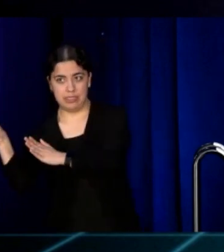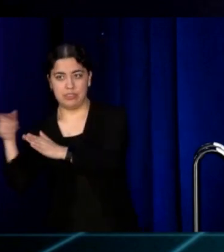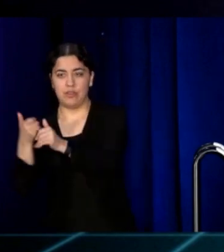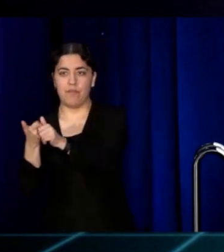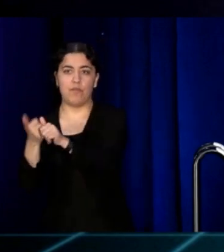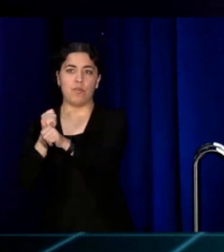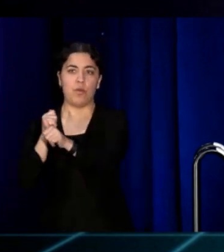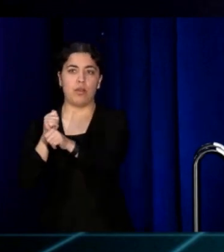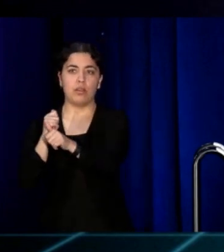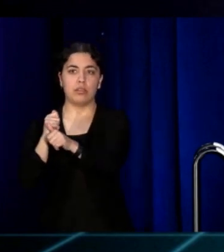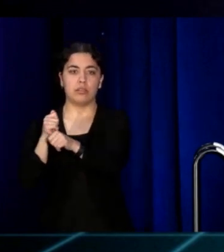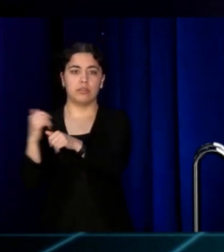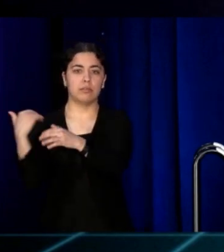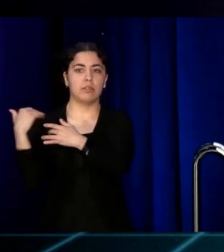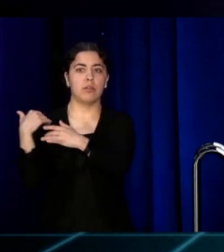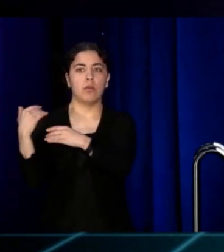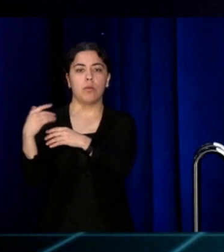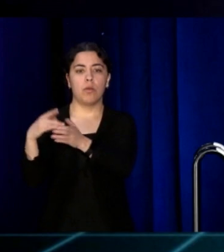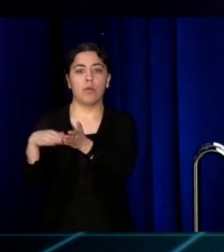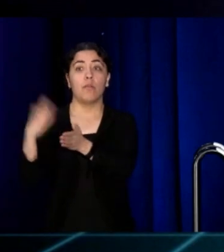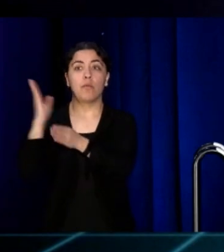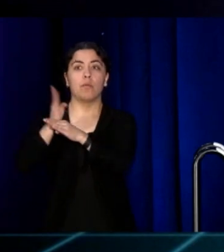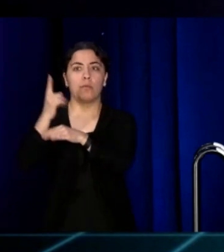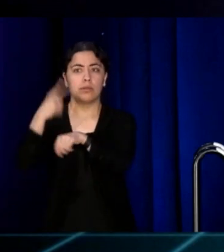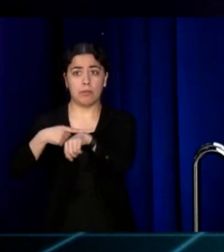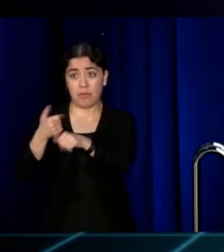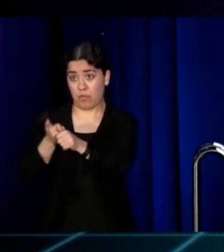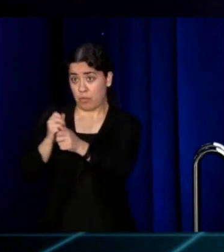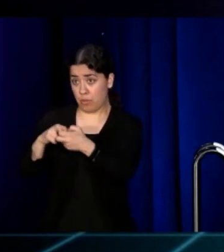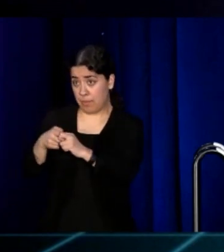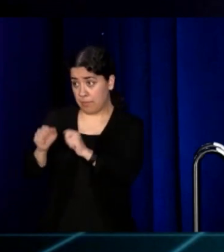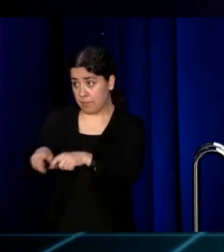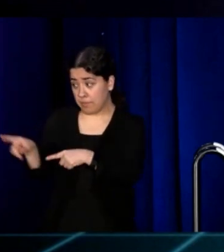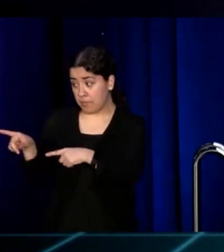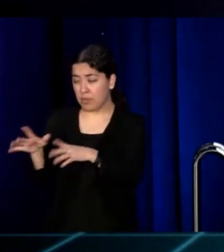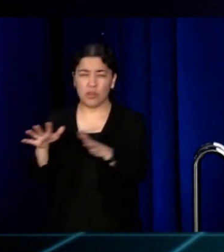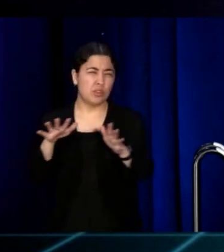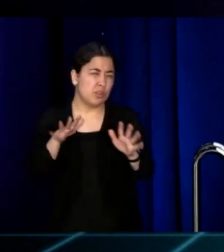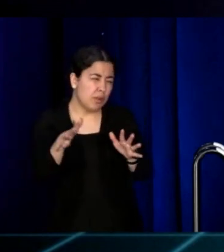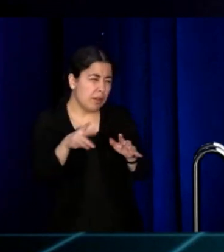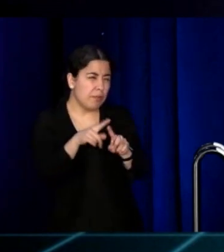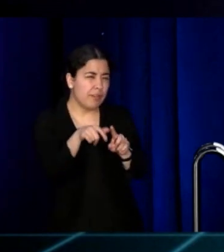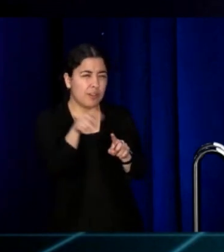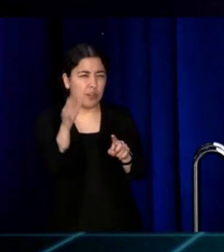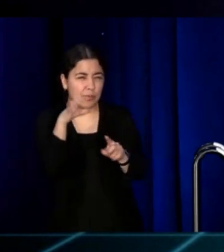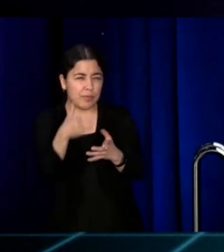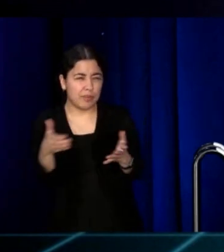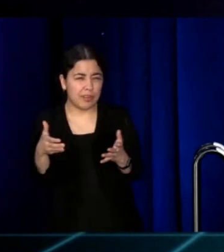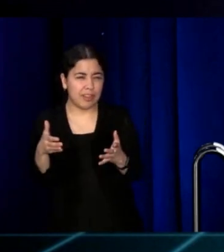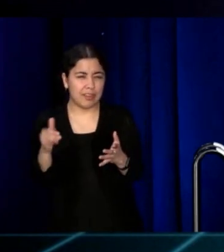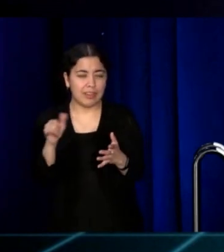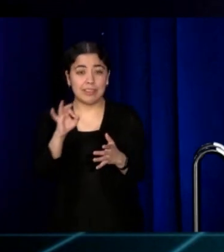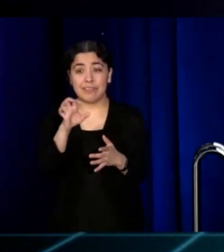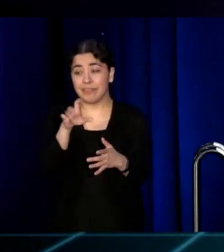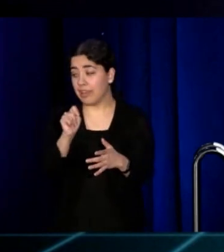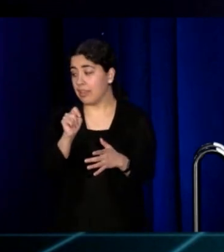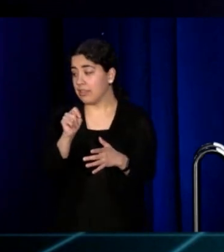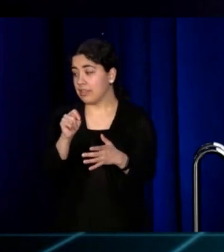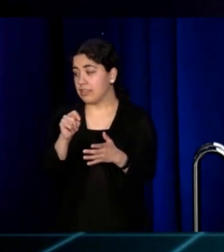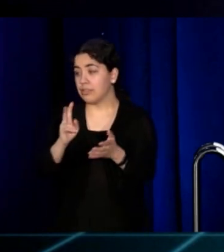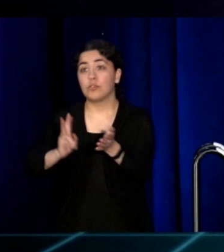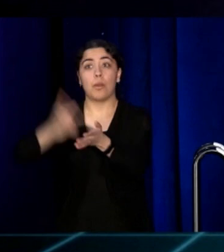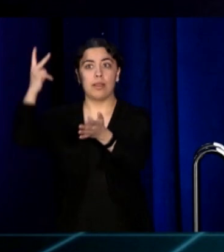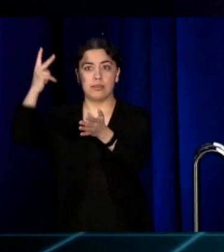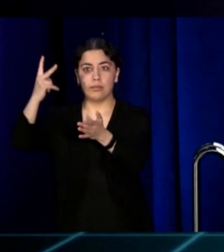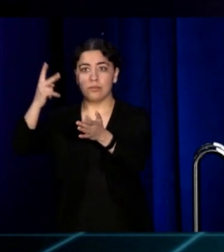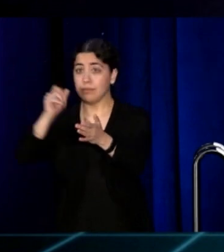being called more than once? Can this avoid the problem? Sort of, but then you have another weird thing, which is effects execute twice